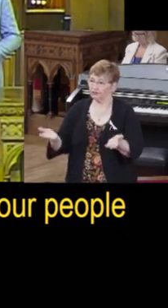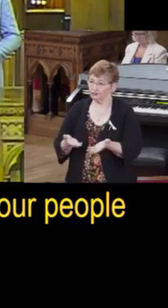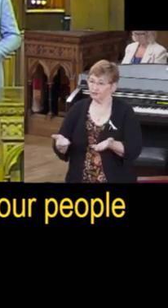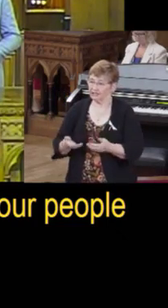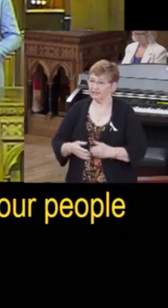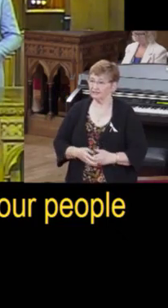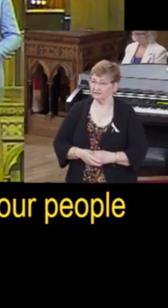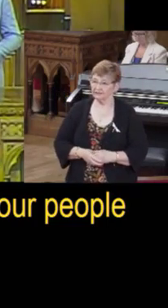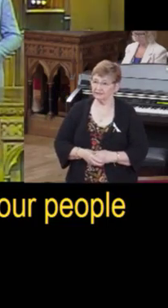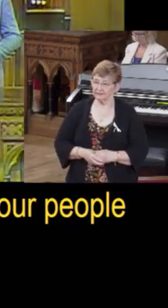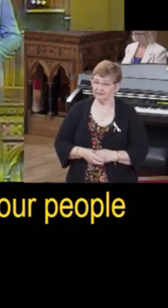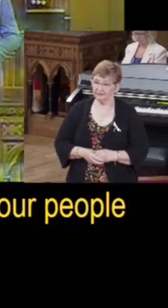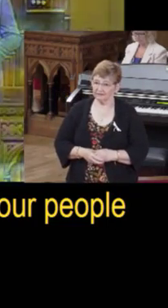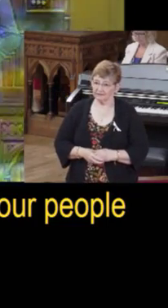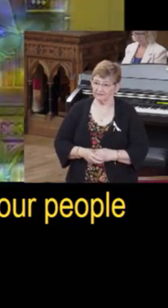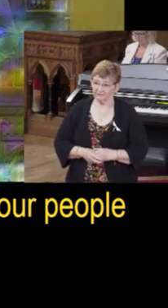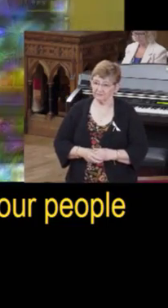earth.